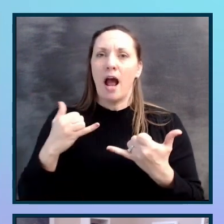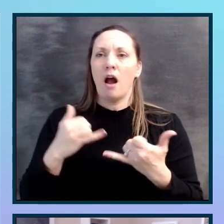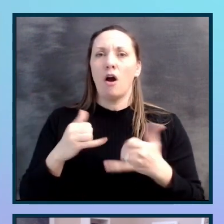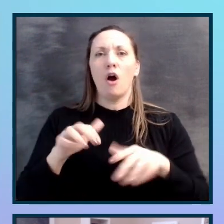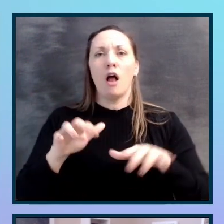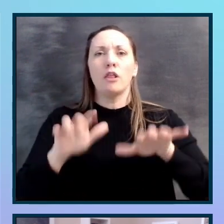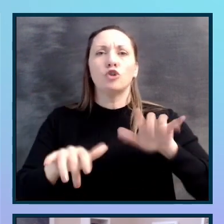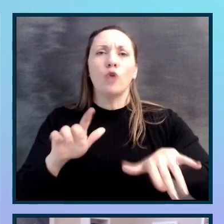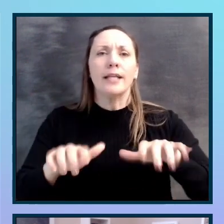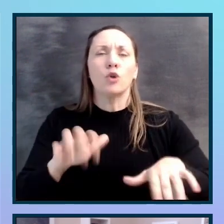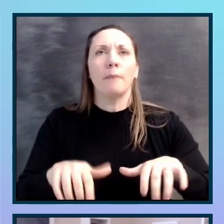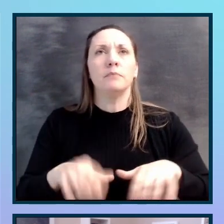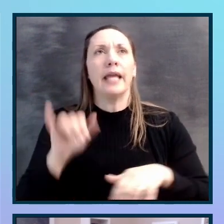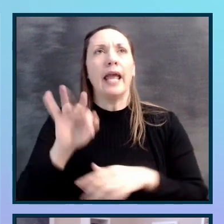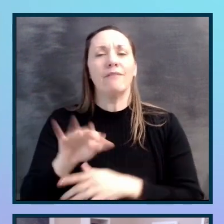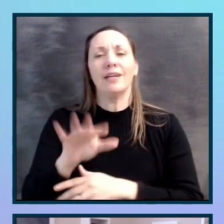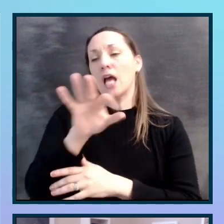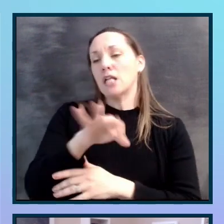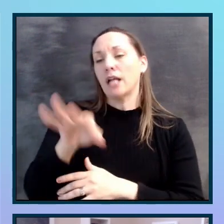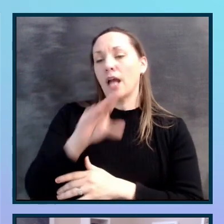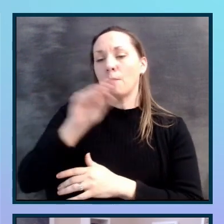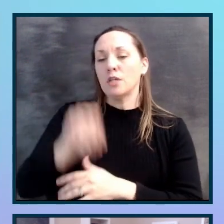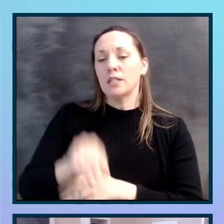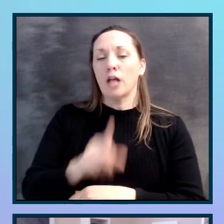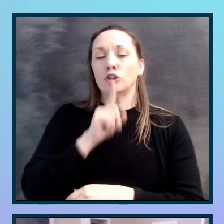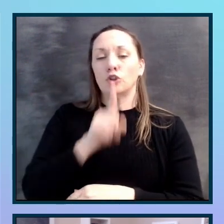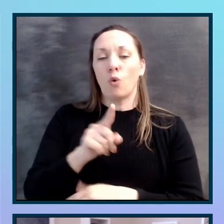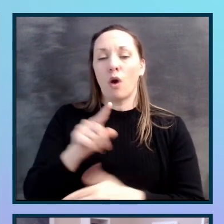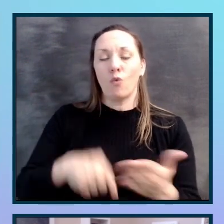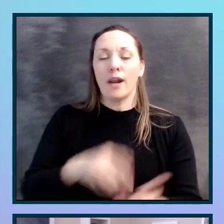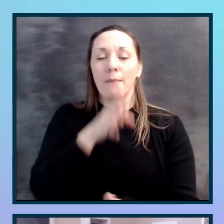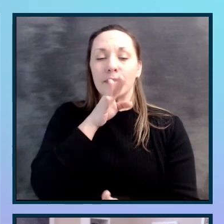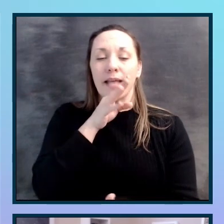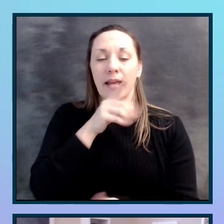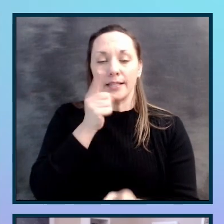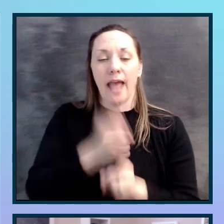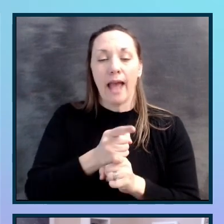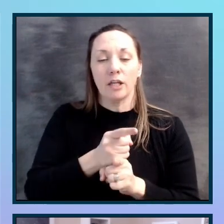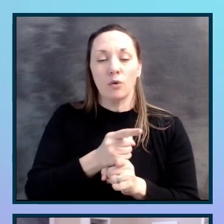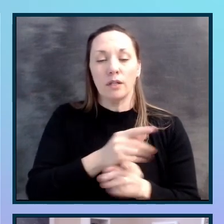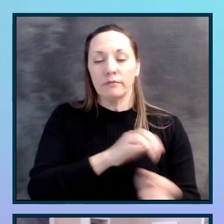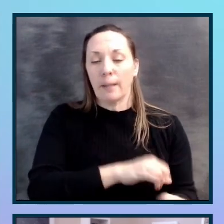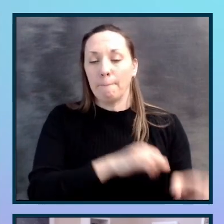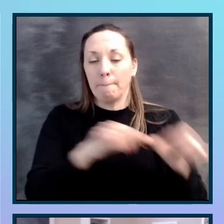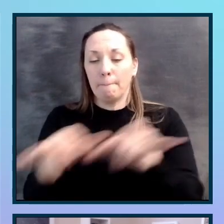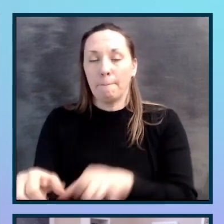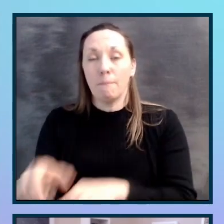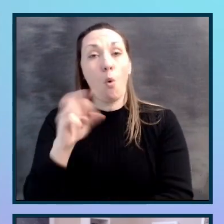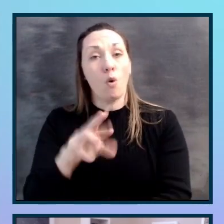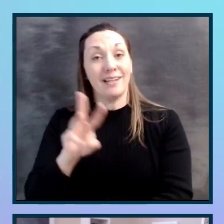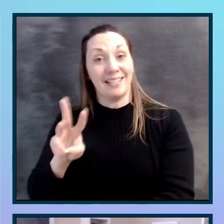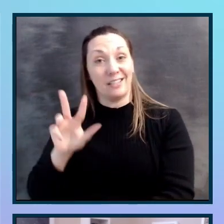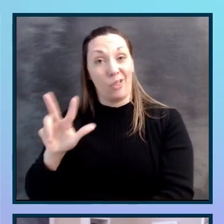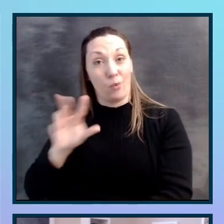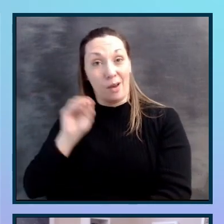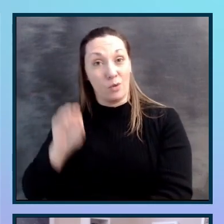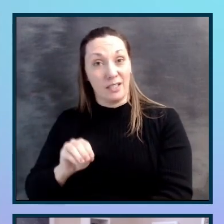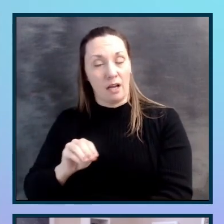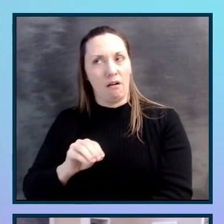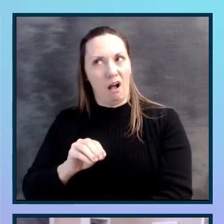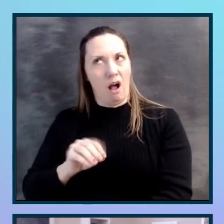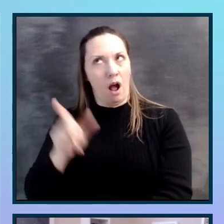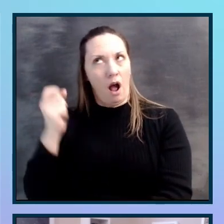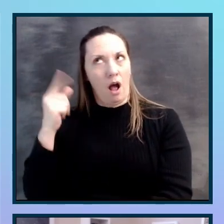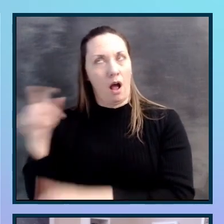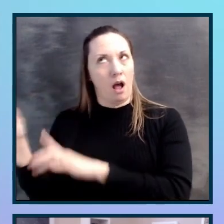is 99% sure that what I said was accurate, or if it is 63% sure that it is getting what I